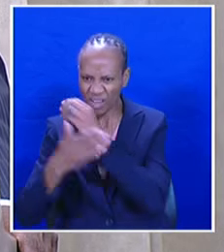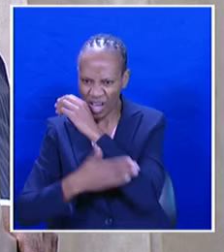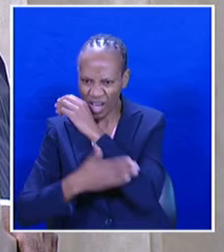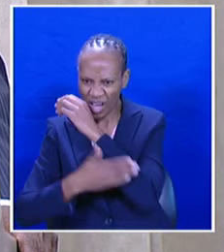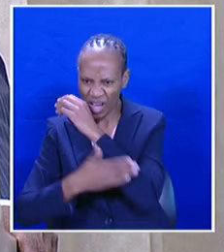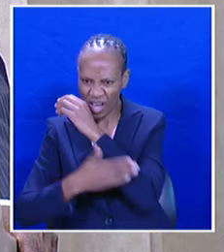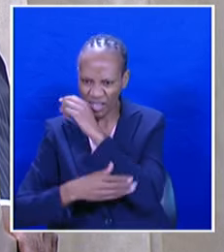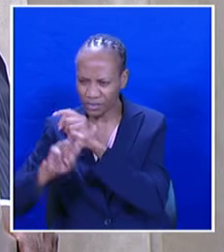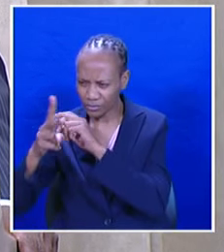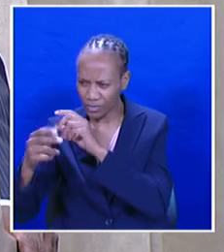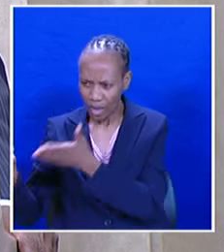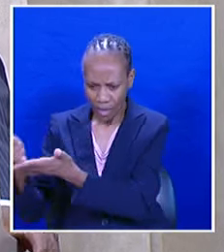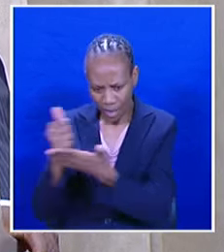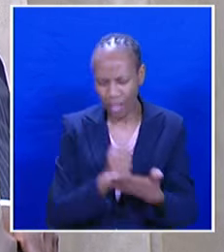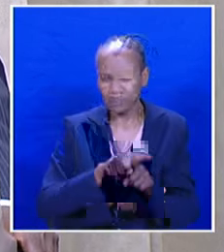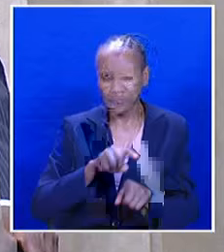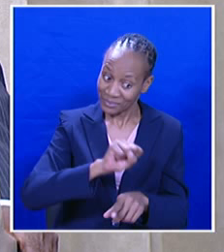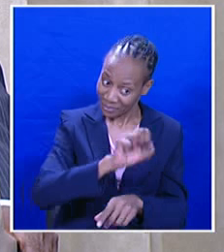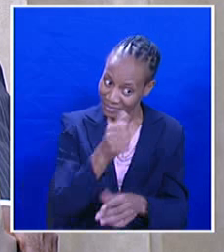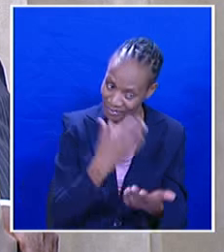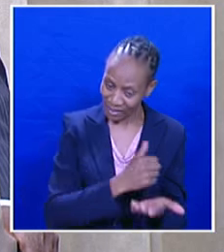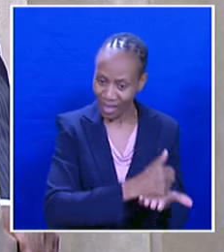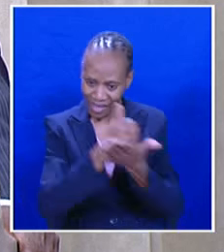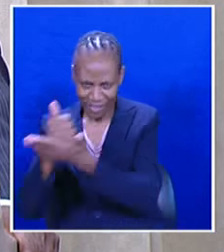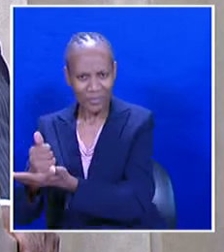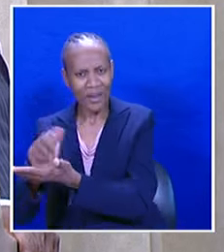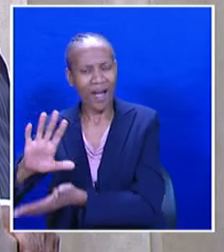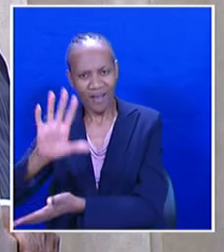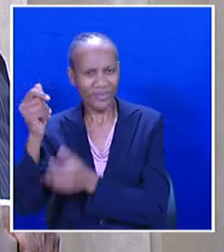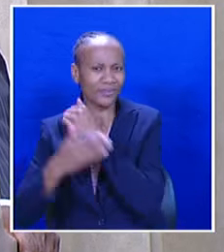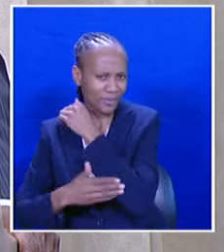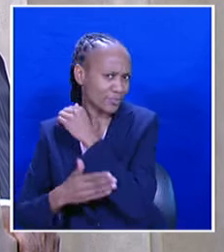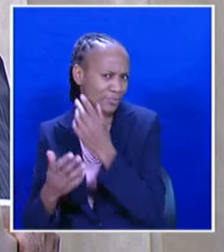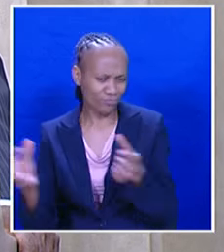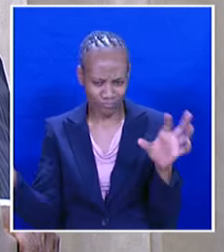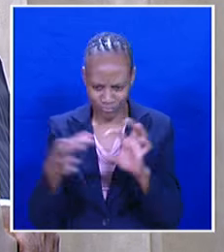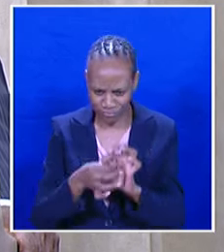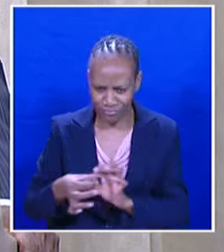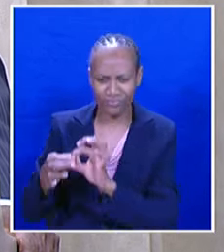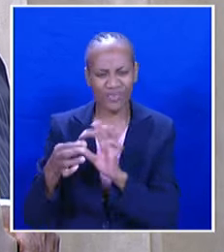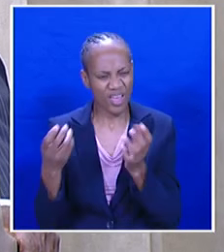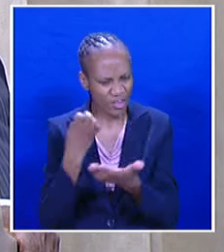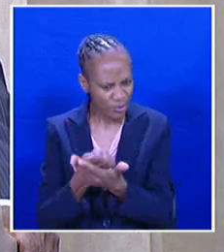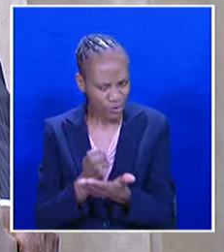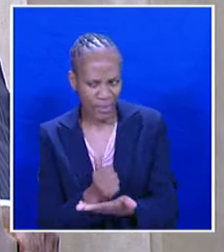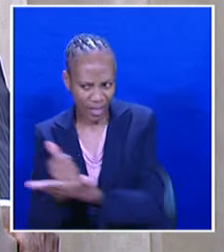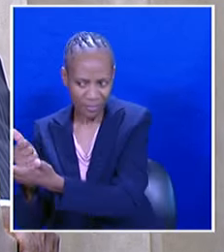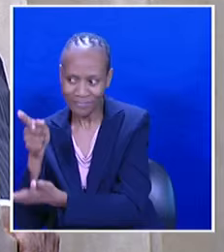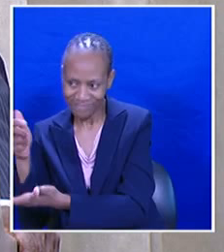that African countries that we have dealings with, both economically, socially, trade-wise,